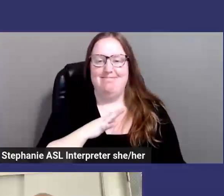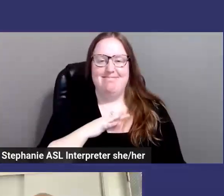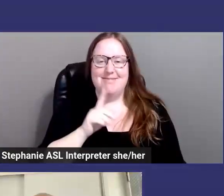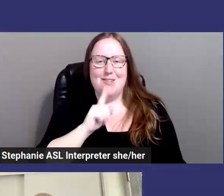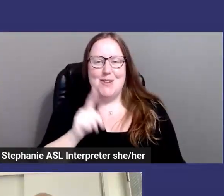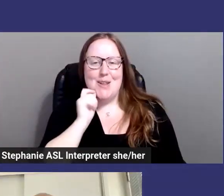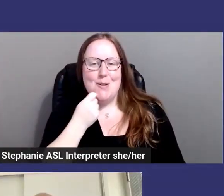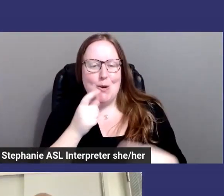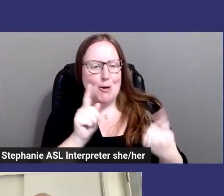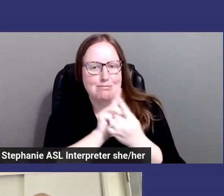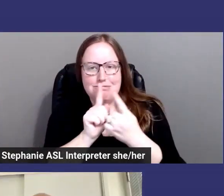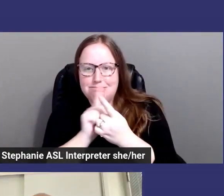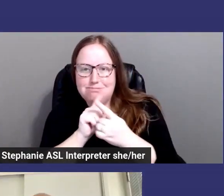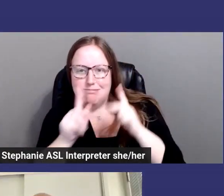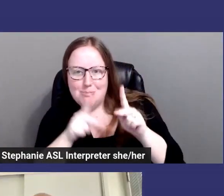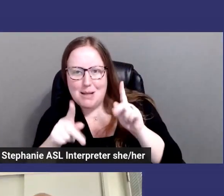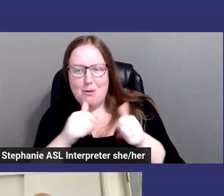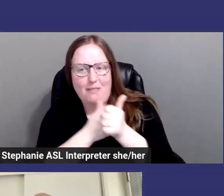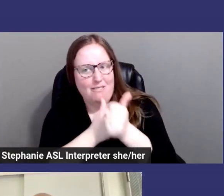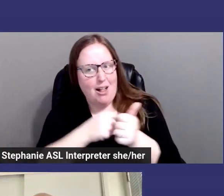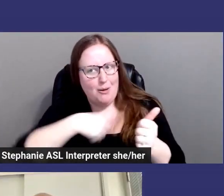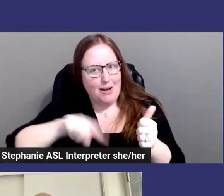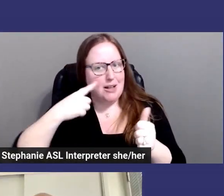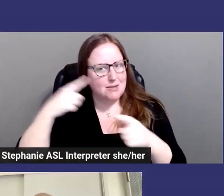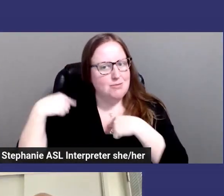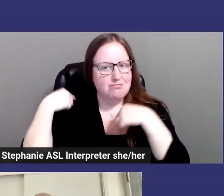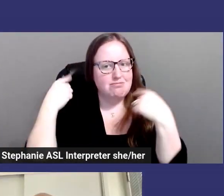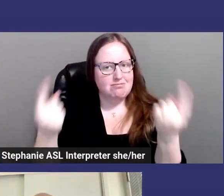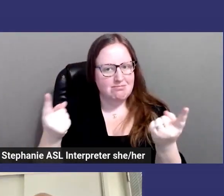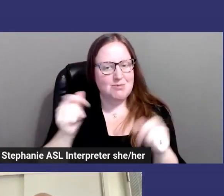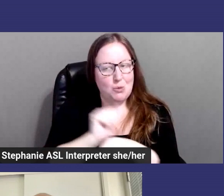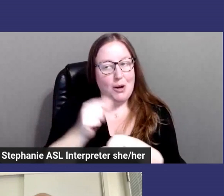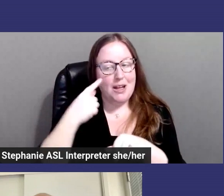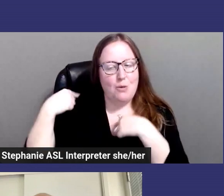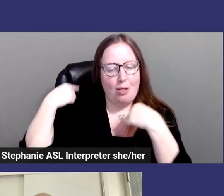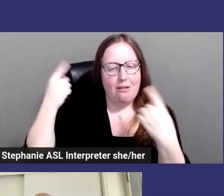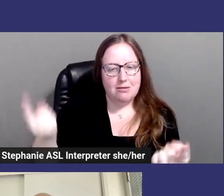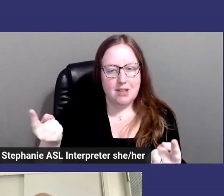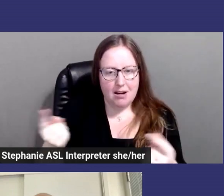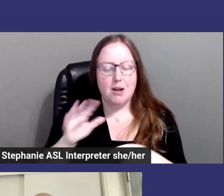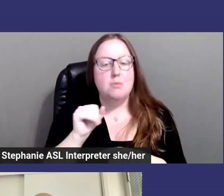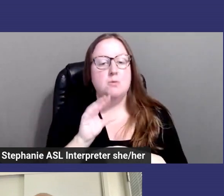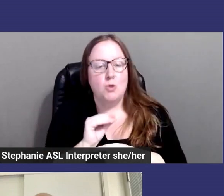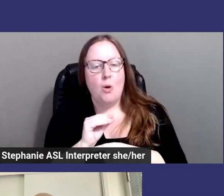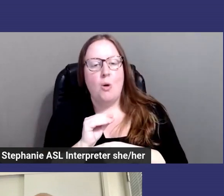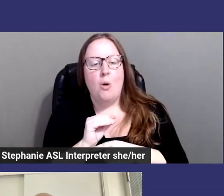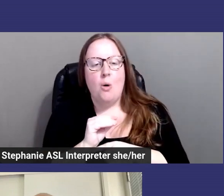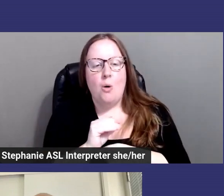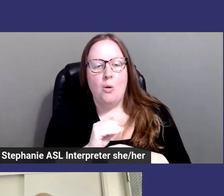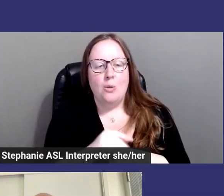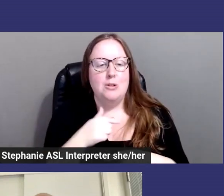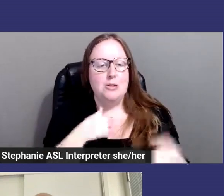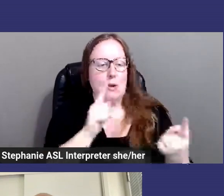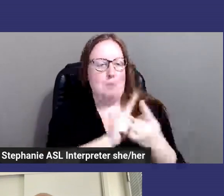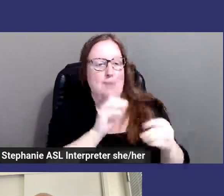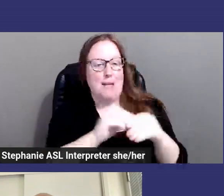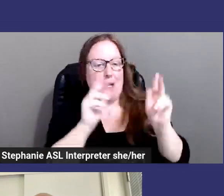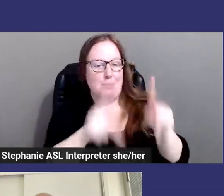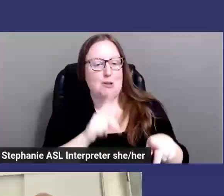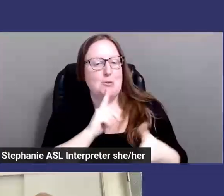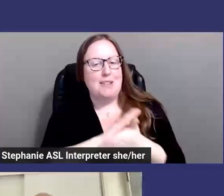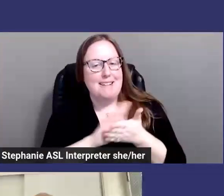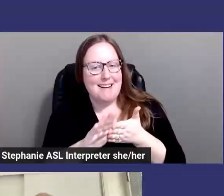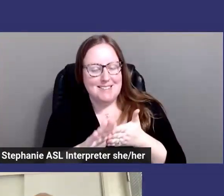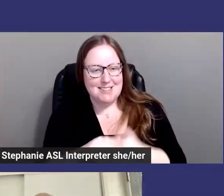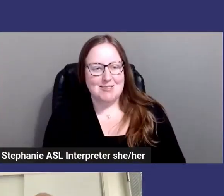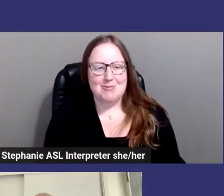couple of folks that have been following us for quite a long time, because we've been working on this for a while now. And so to have that kind of meeting in person was really, really nice.